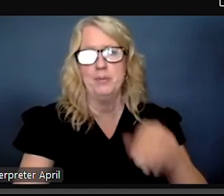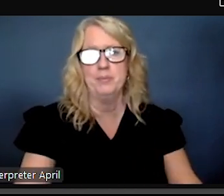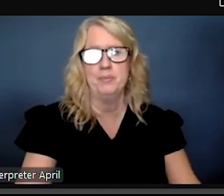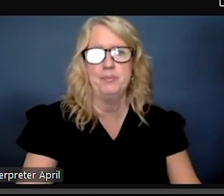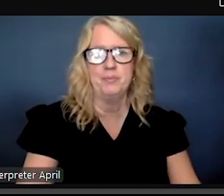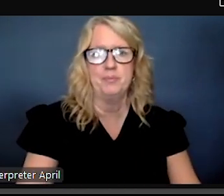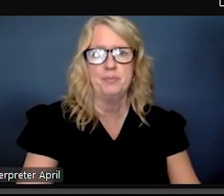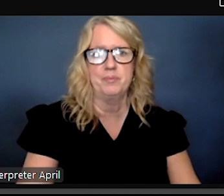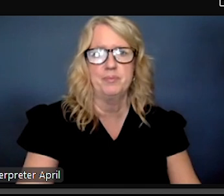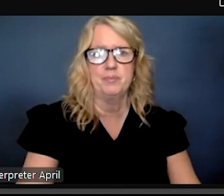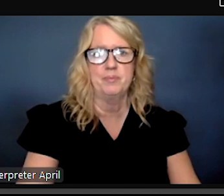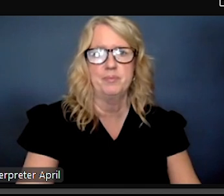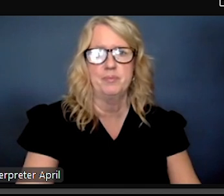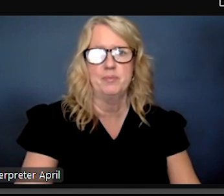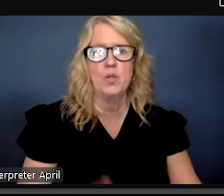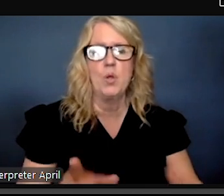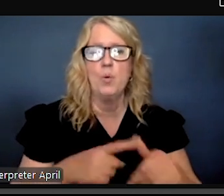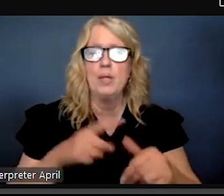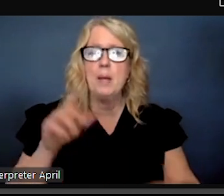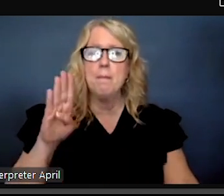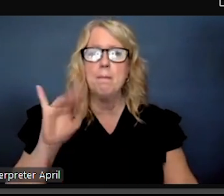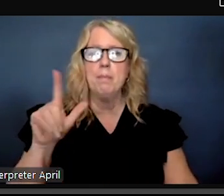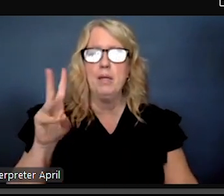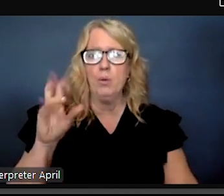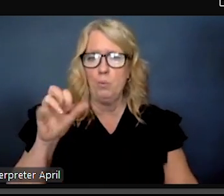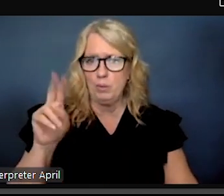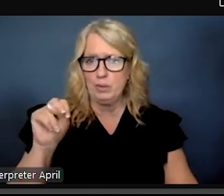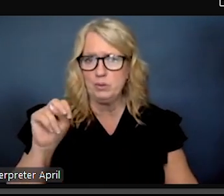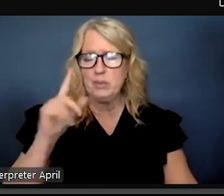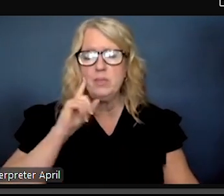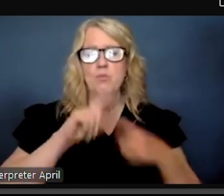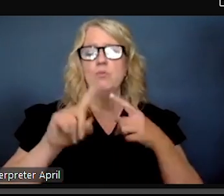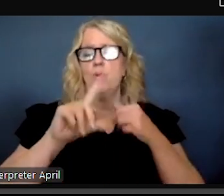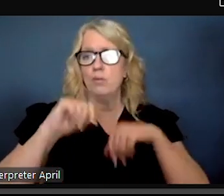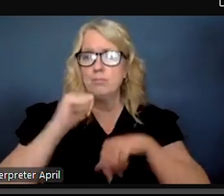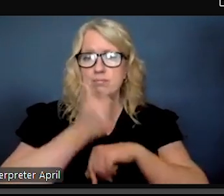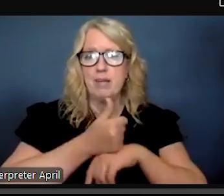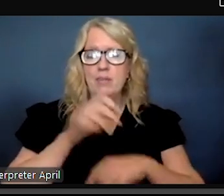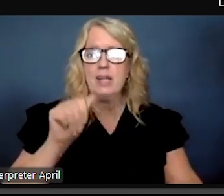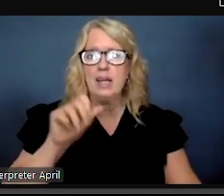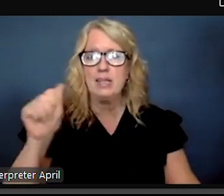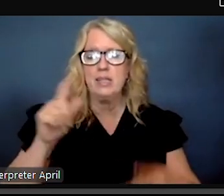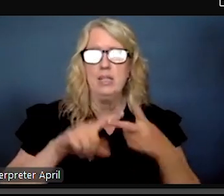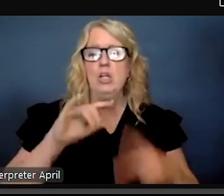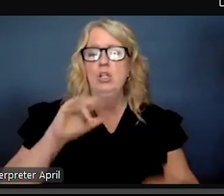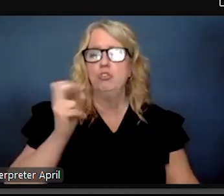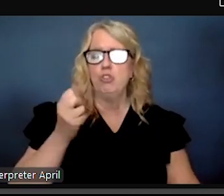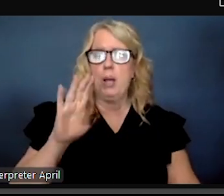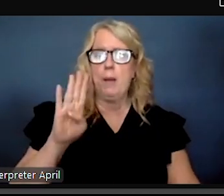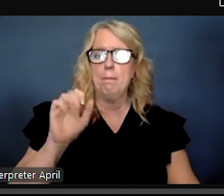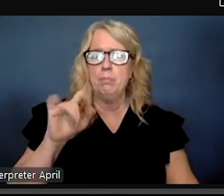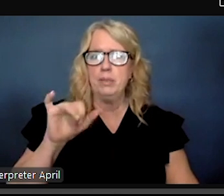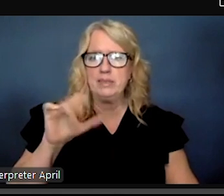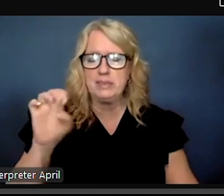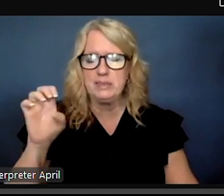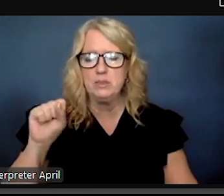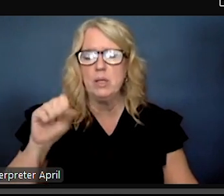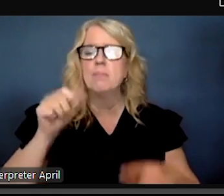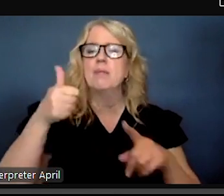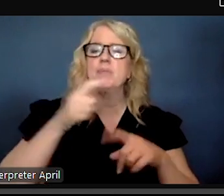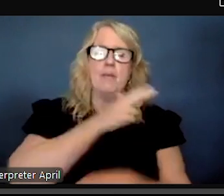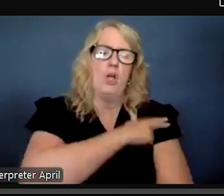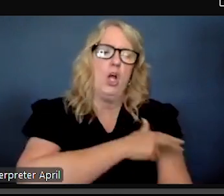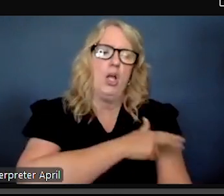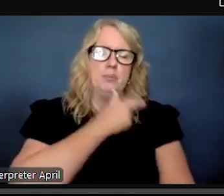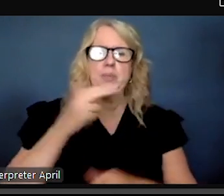participate. Was that A, Bill Wilson, who was famous for founding AA, Jean-Baptiste Poussin, who was a hospital